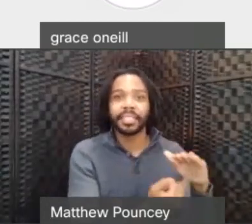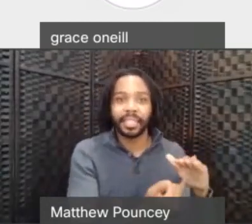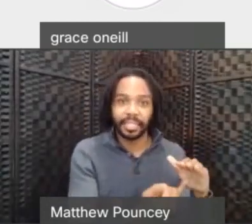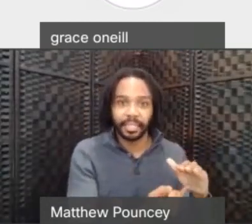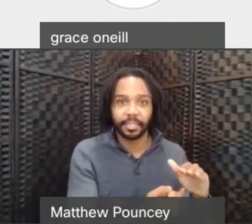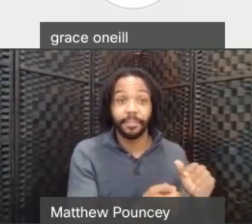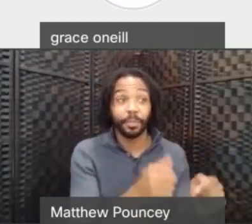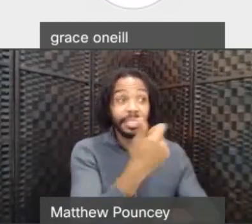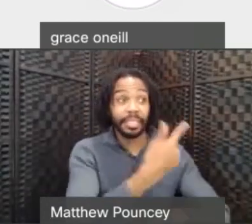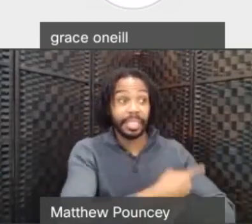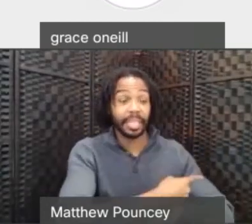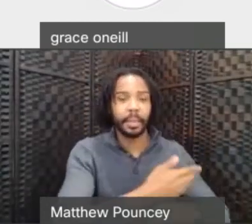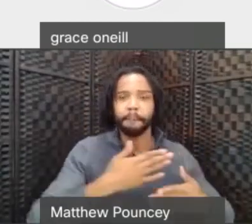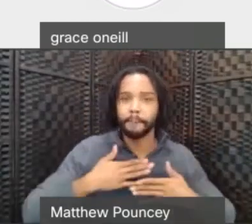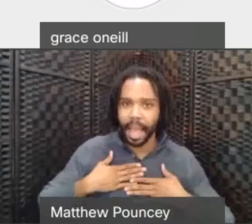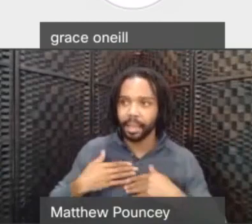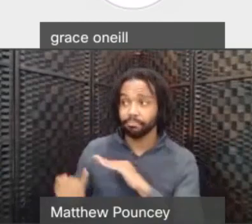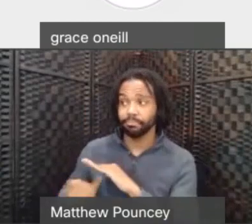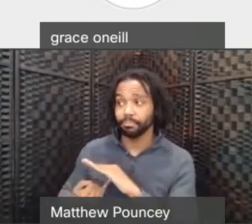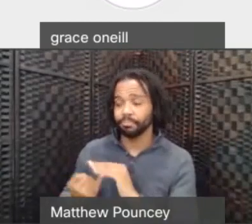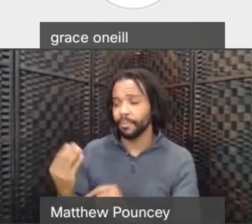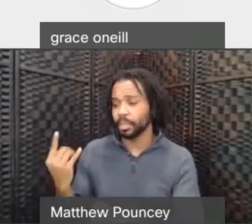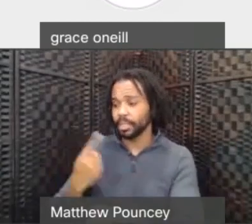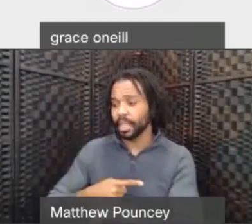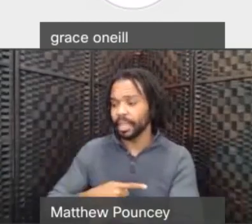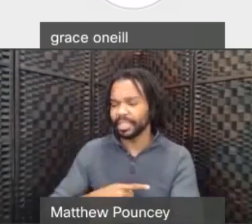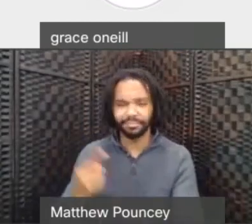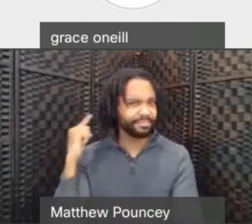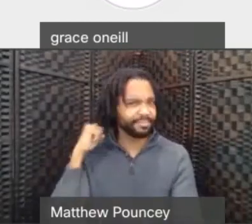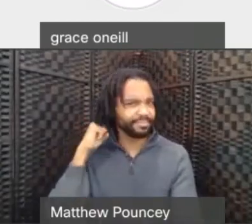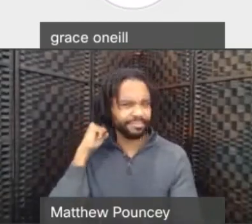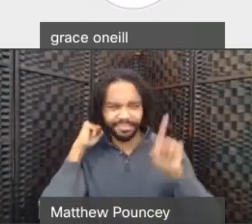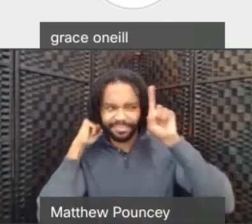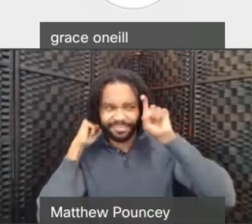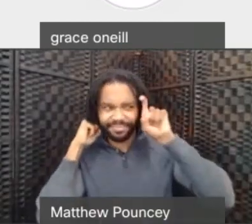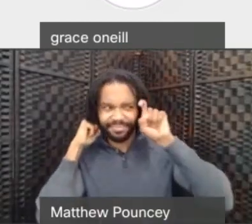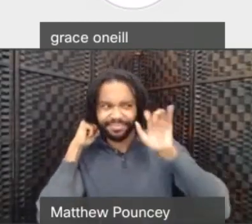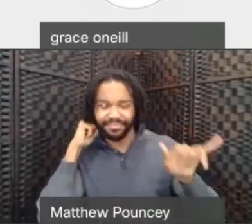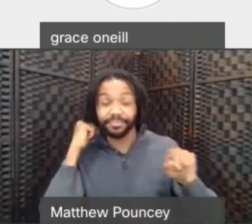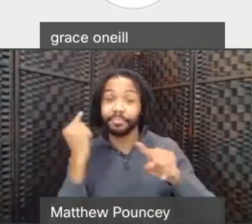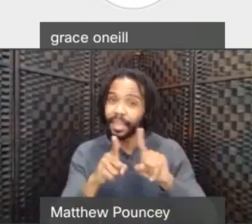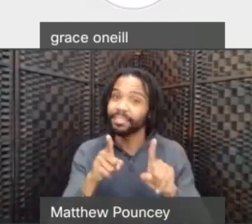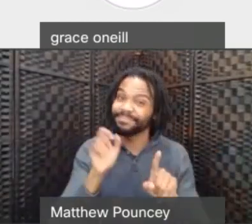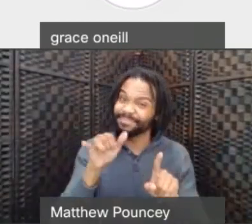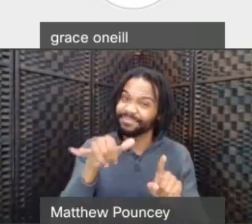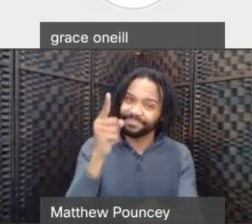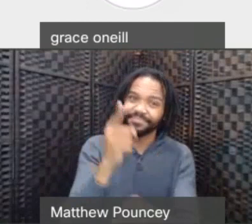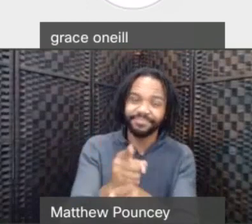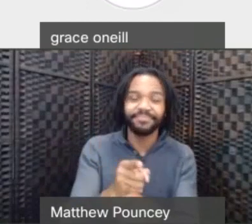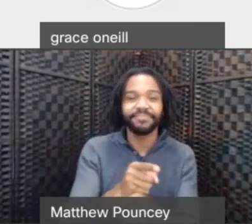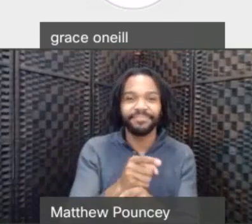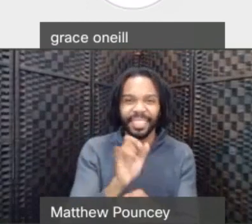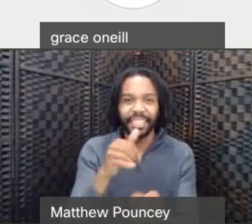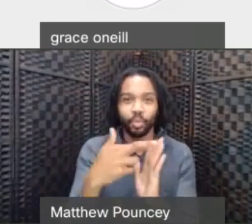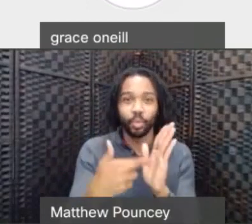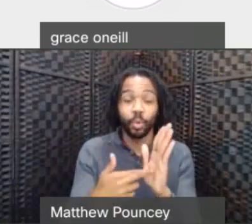14. There is something in your head that says, wait a minute, but that is exactly the rule, because I don't know when I might have gotten